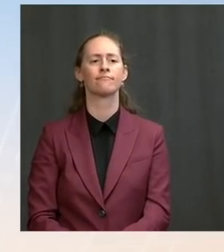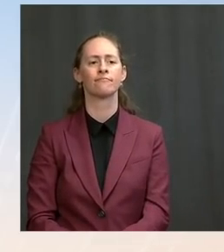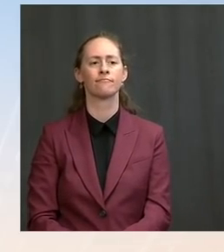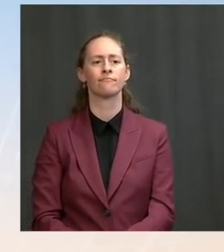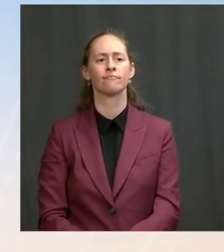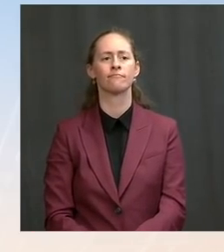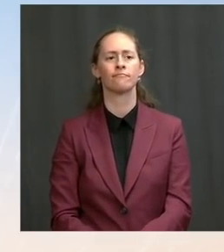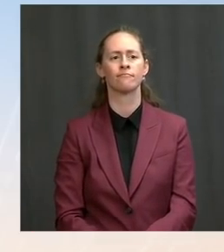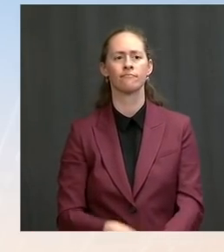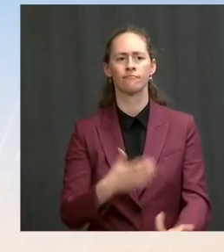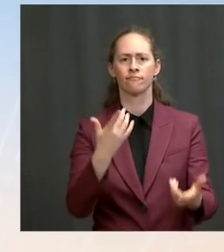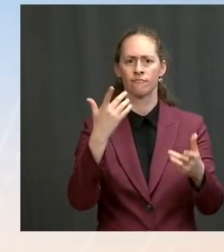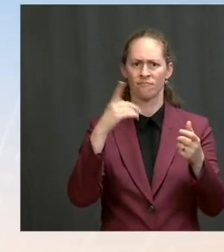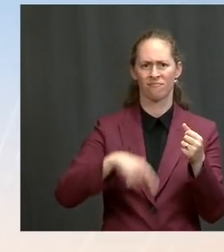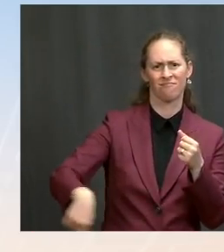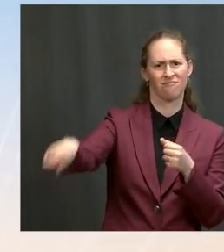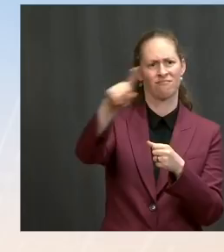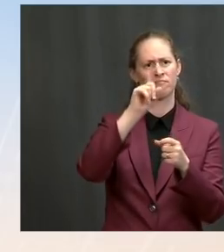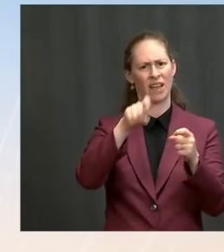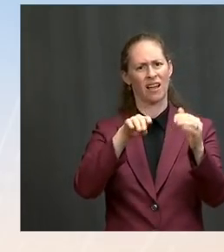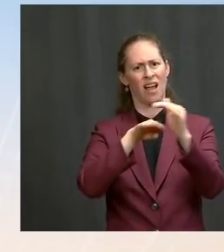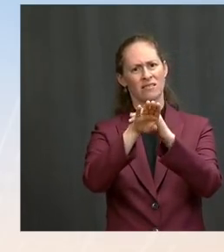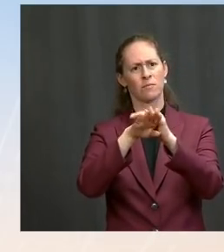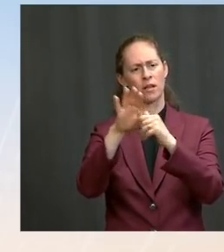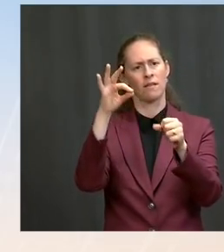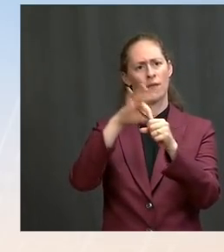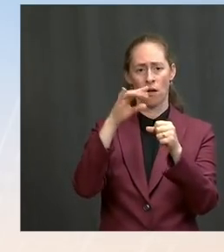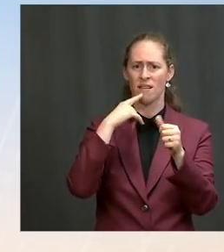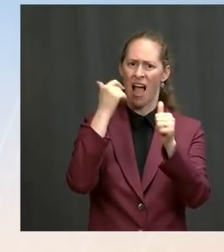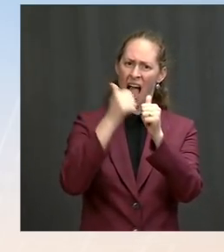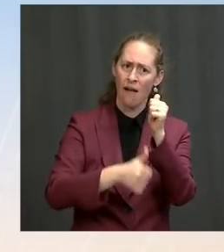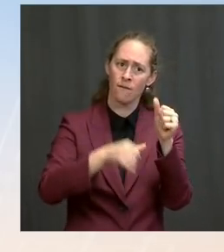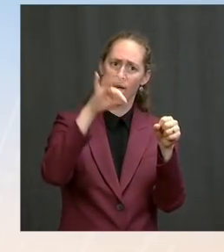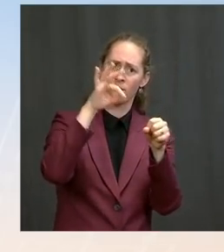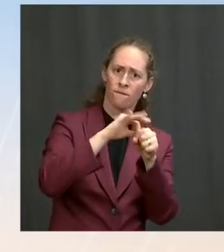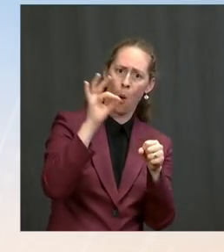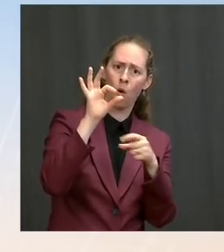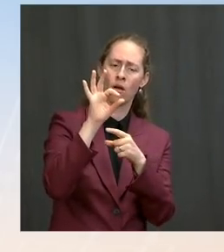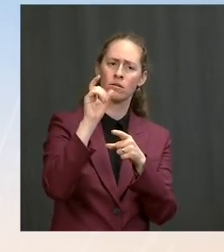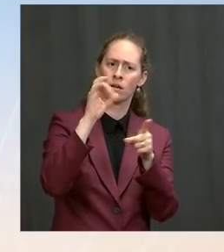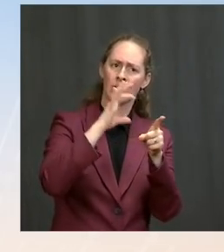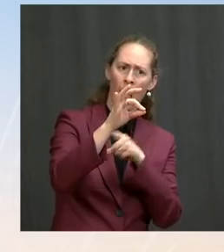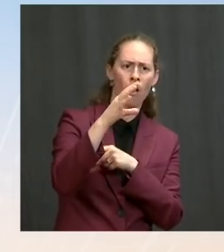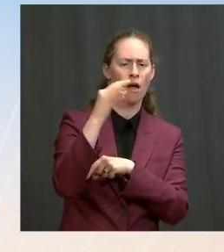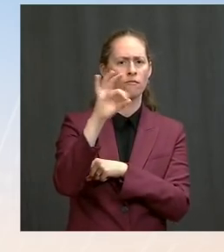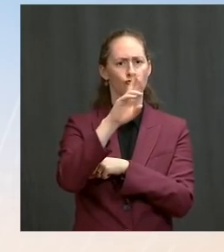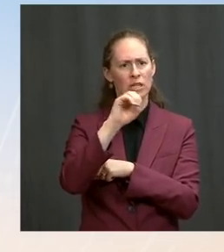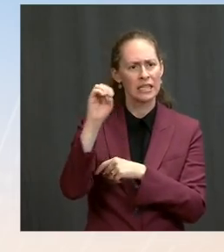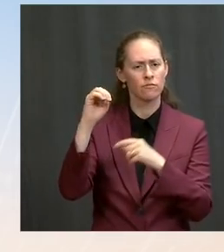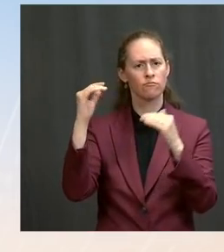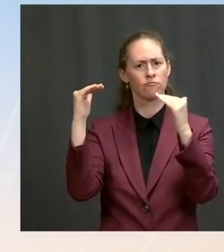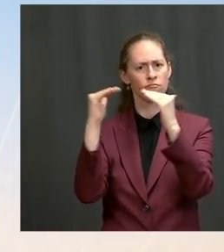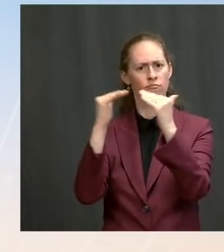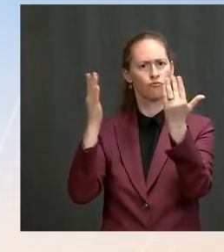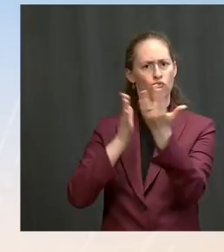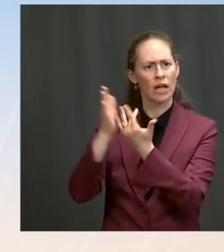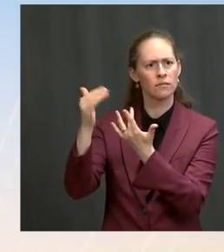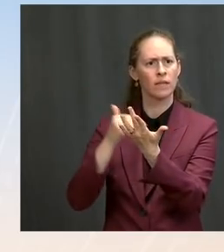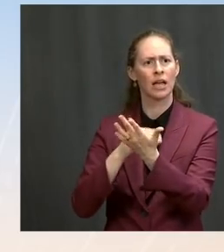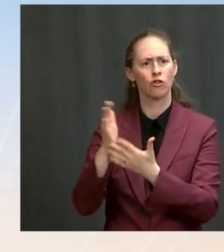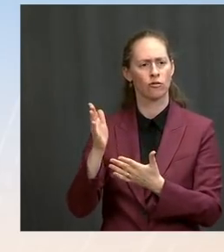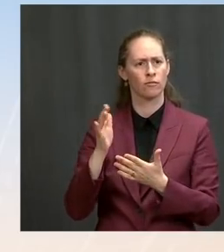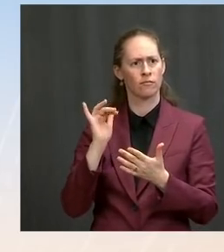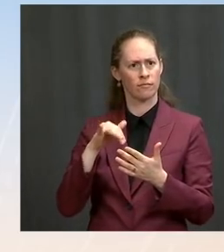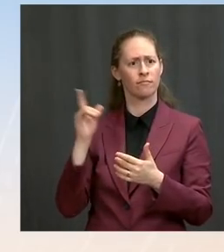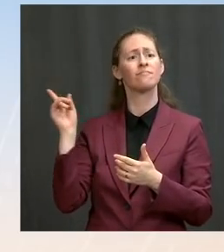American voters and to make sure every vote is counted through a free, fair, and transparent process? That continues to be his hope and his commitment and his